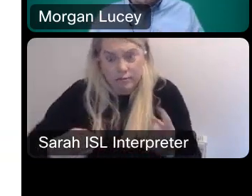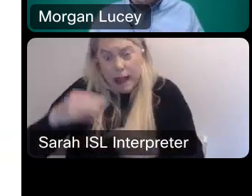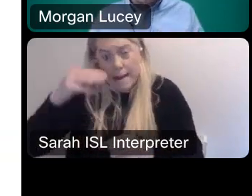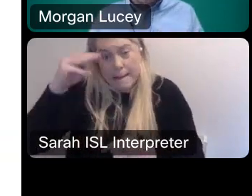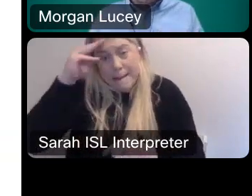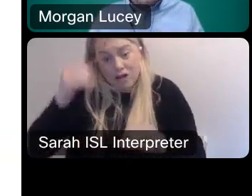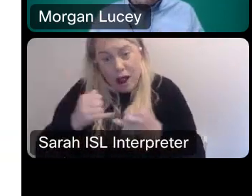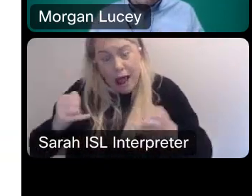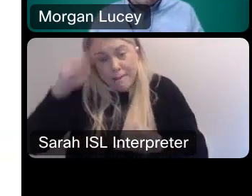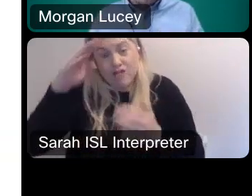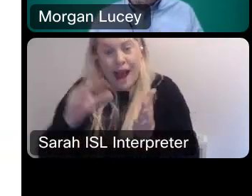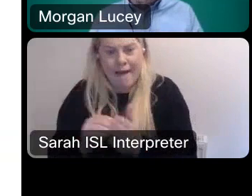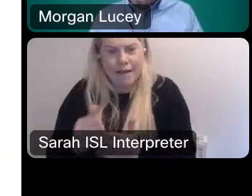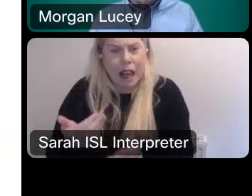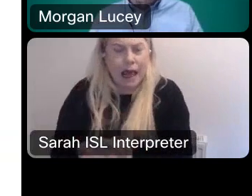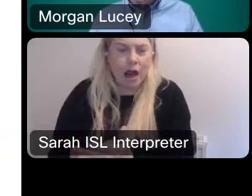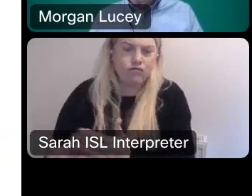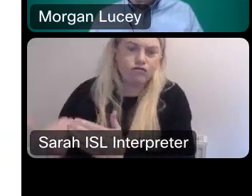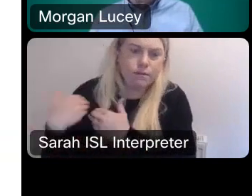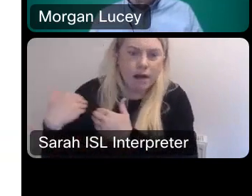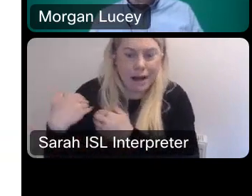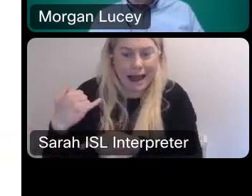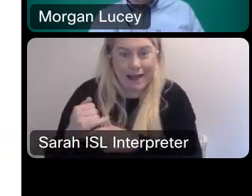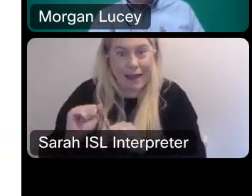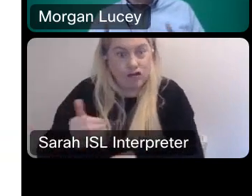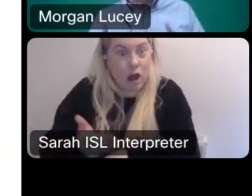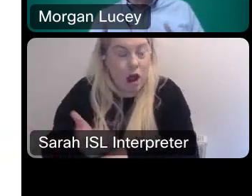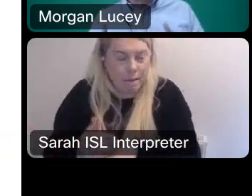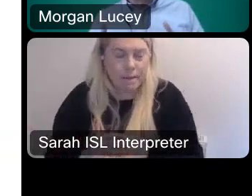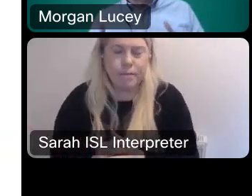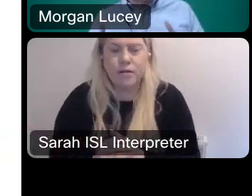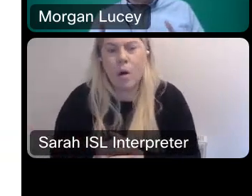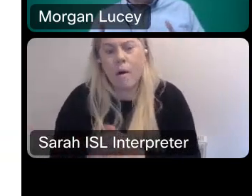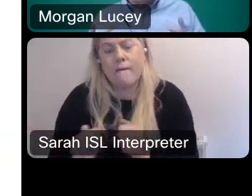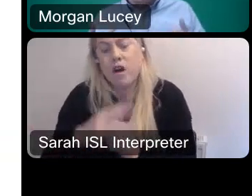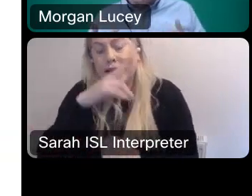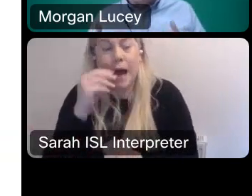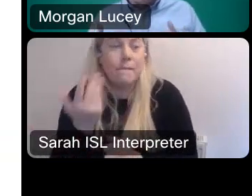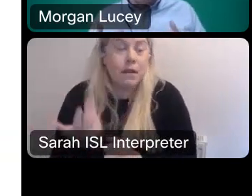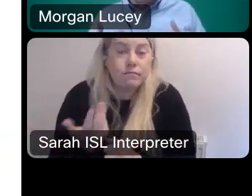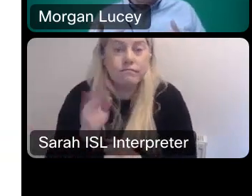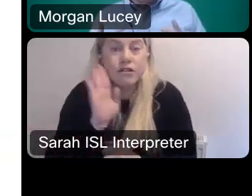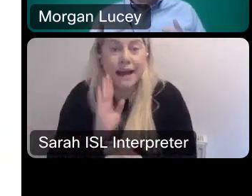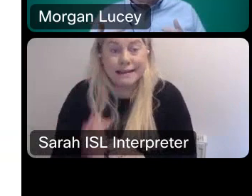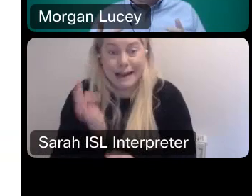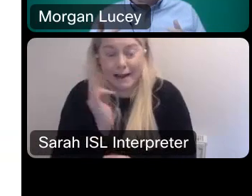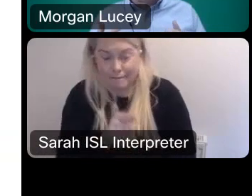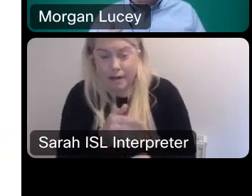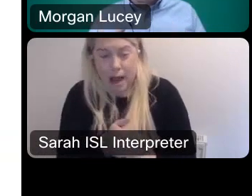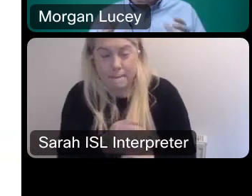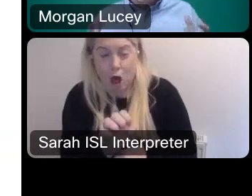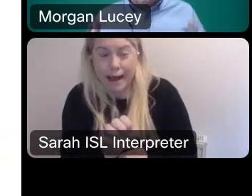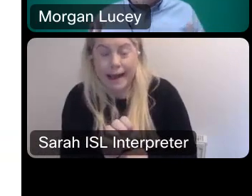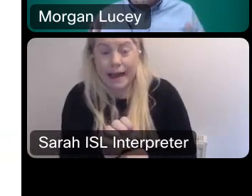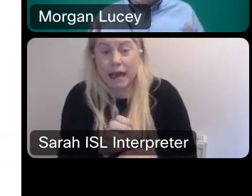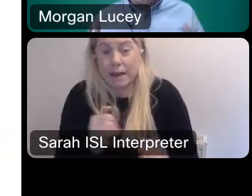that. They have a legal responsibility in that role. So if an employee goes through, and it